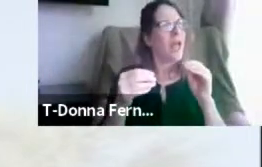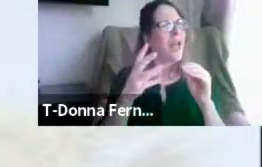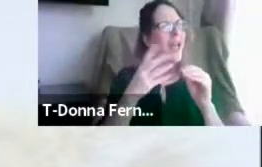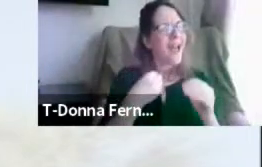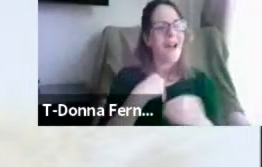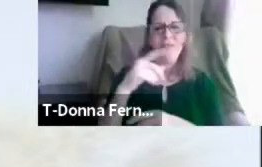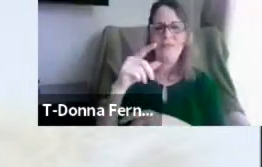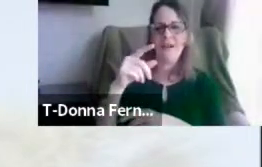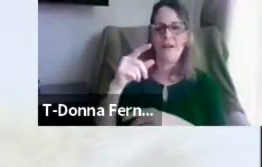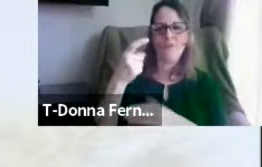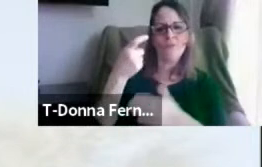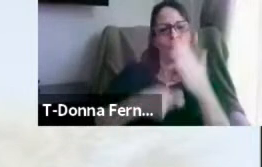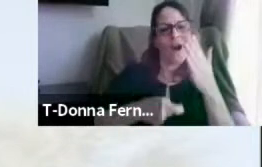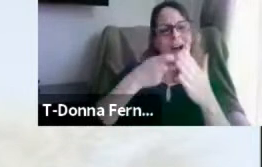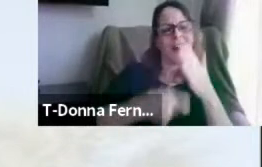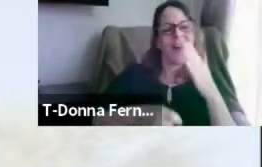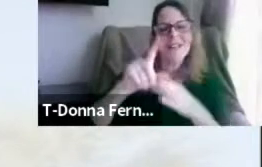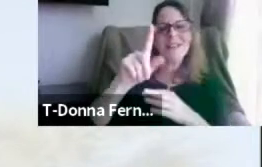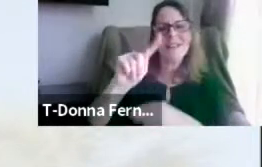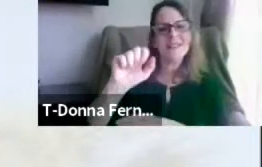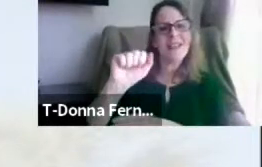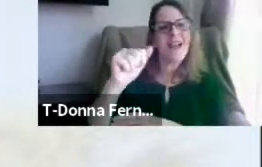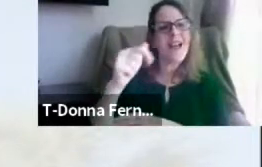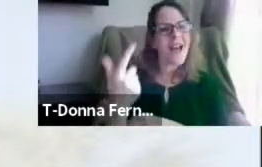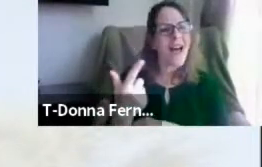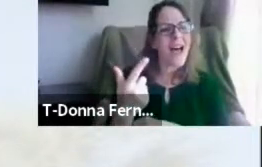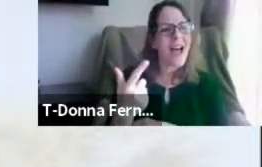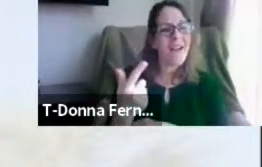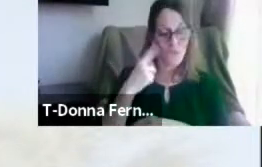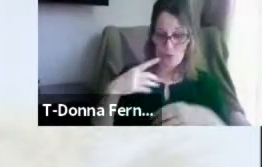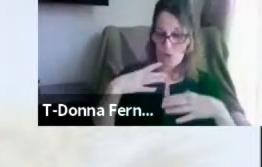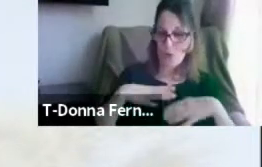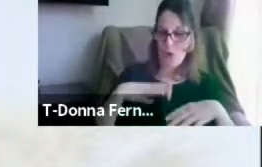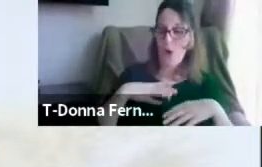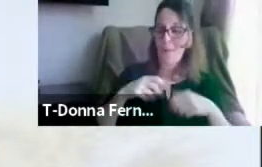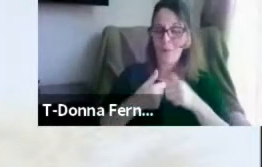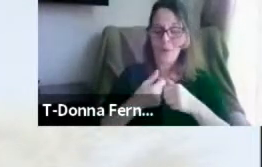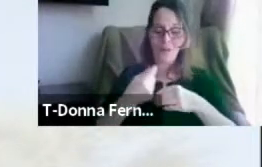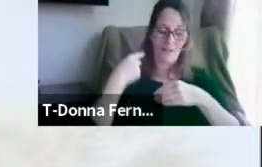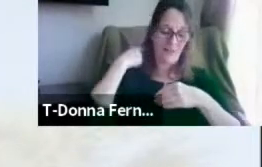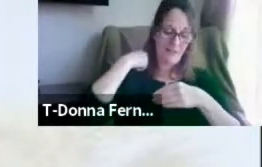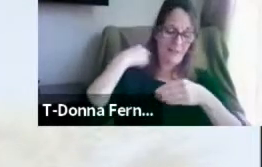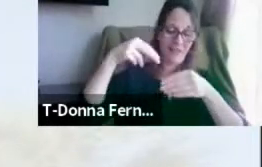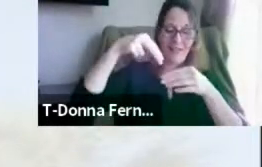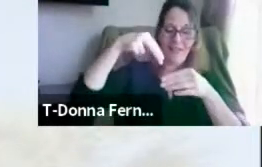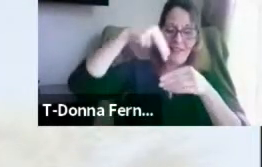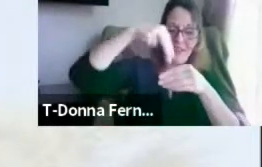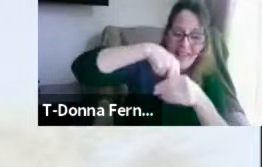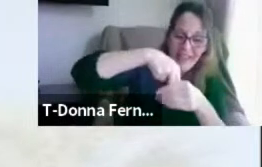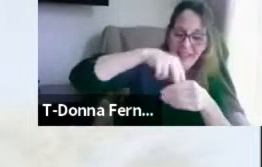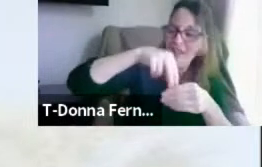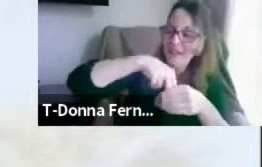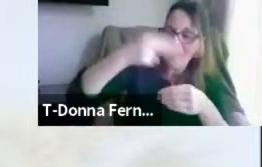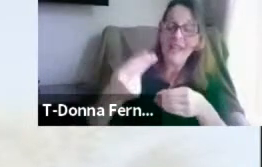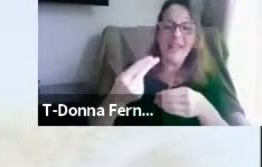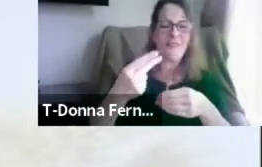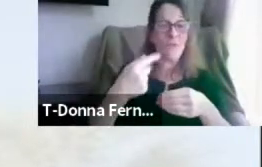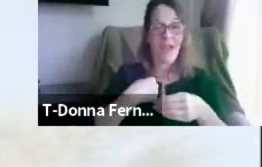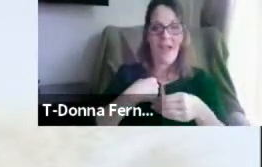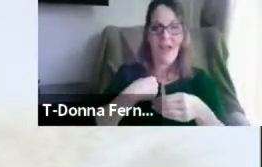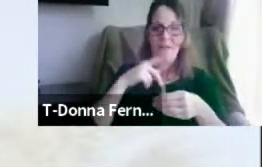tags. Usually, especially with apparel, price tags are hidden and people have to dig for those. If you have